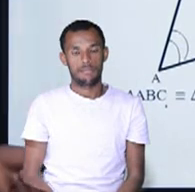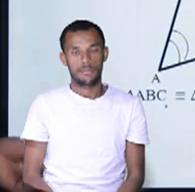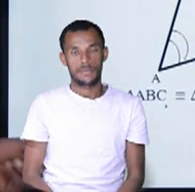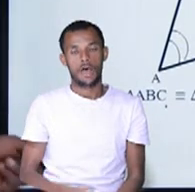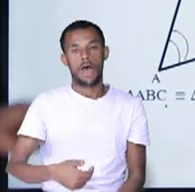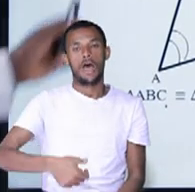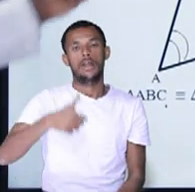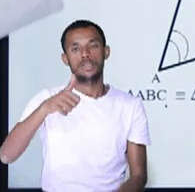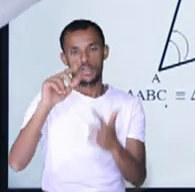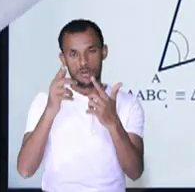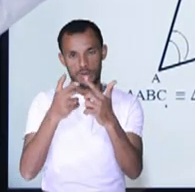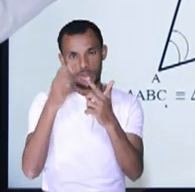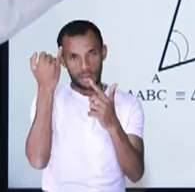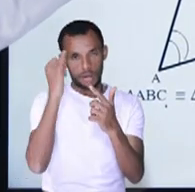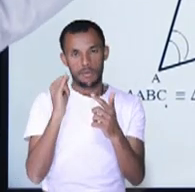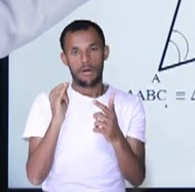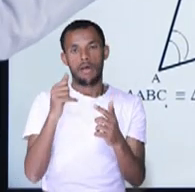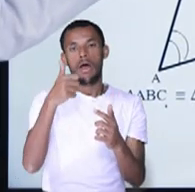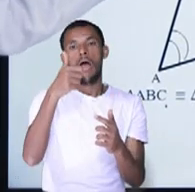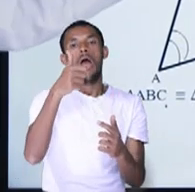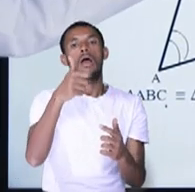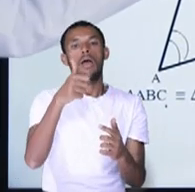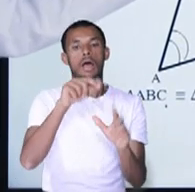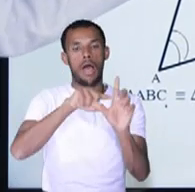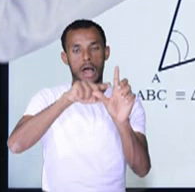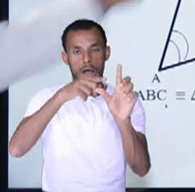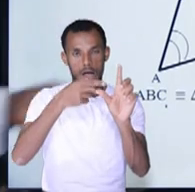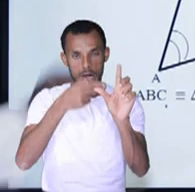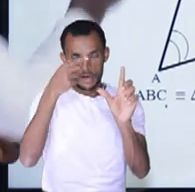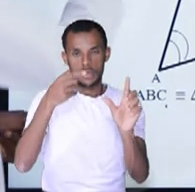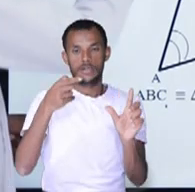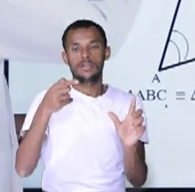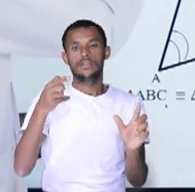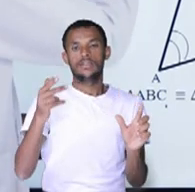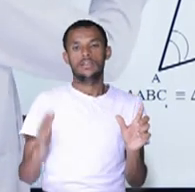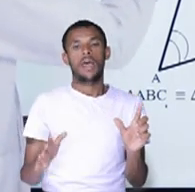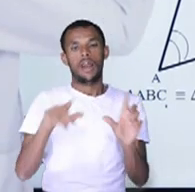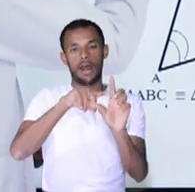Then the second theorem, angle-side-angle theorem. Here,